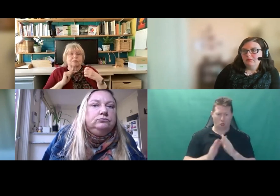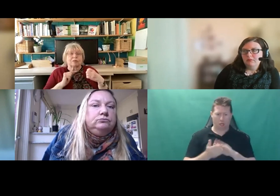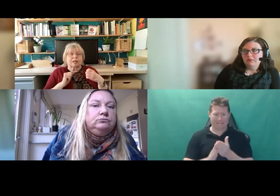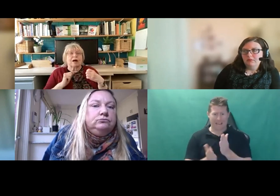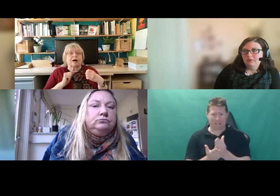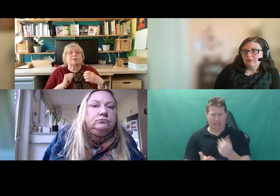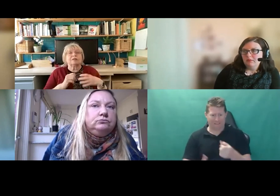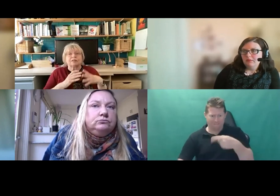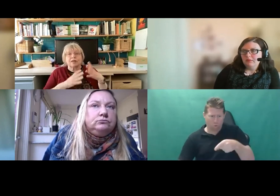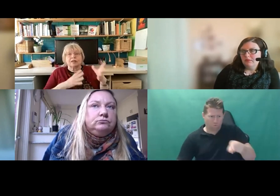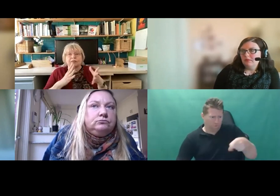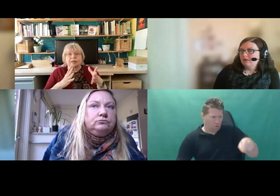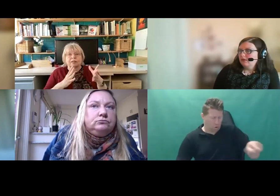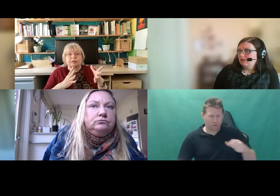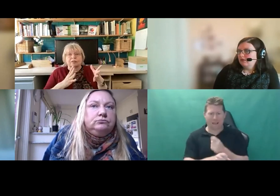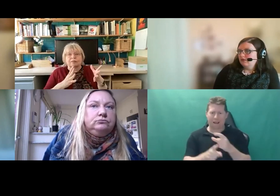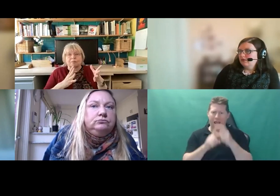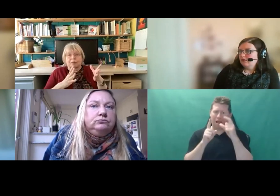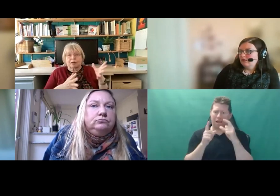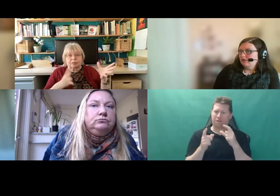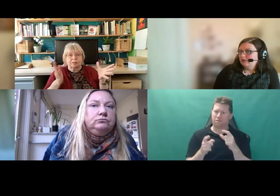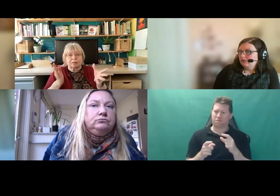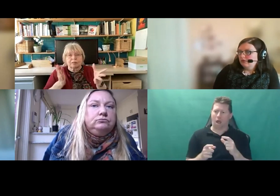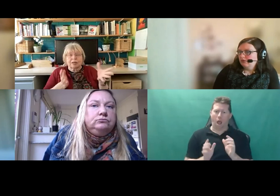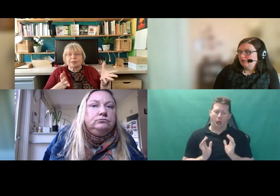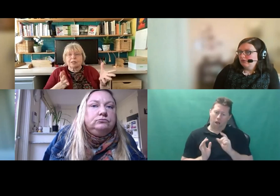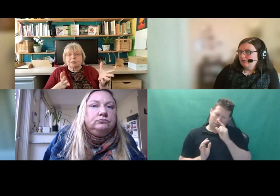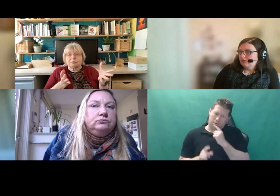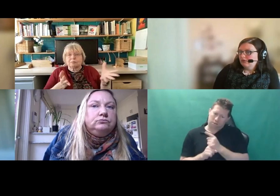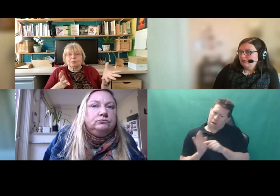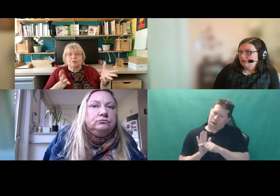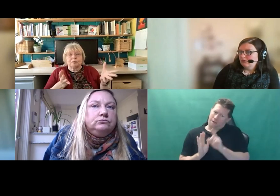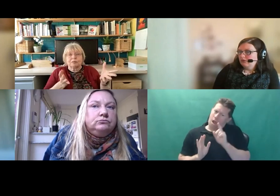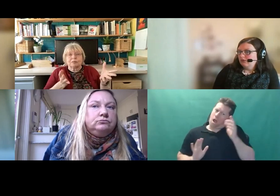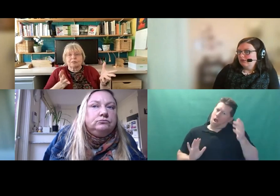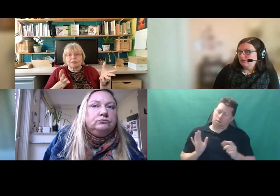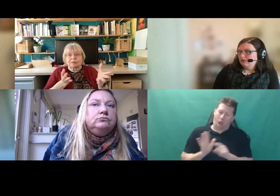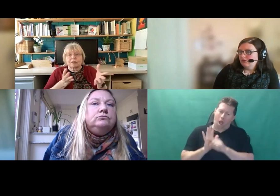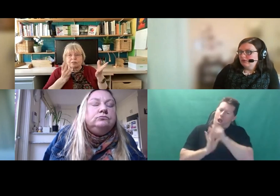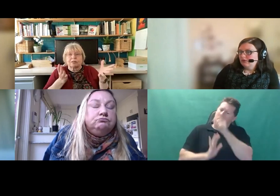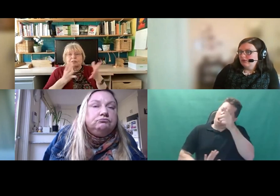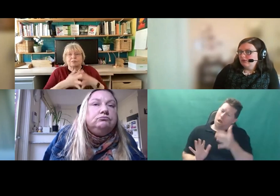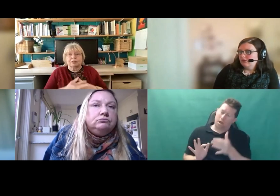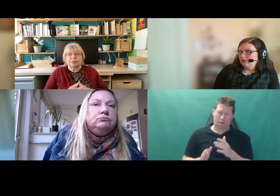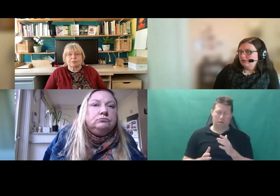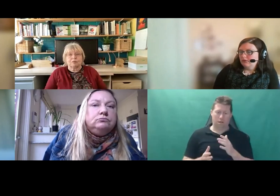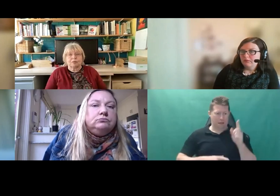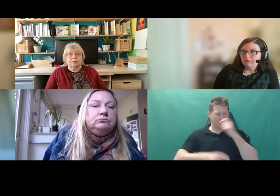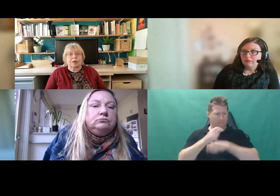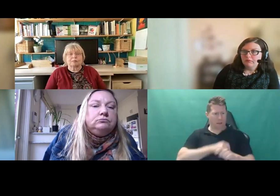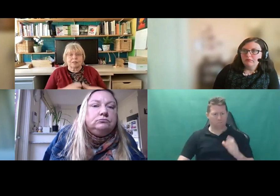it really, really hard to say anything negative about any movement, any disability